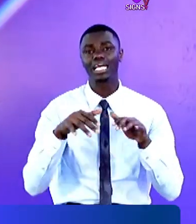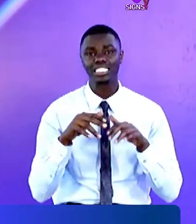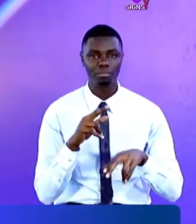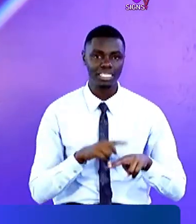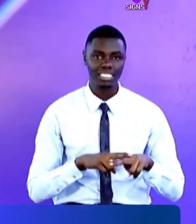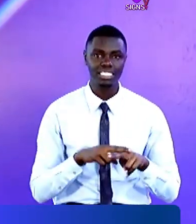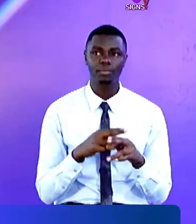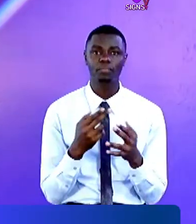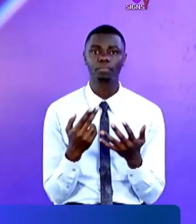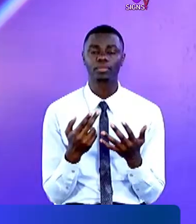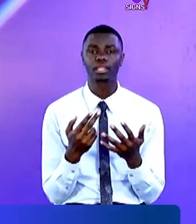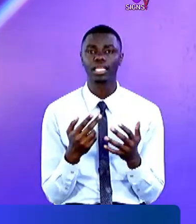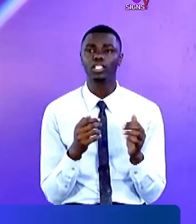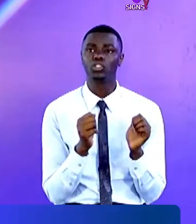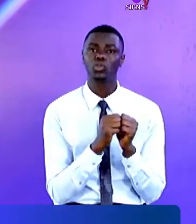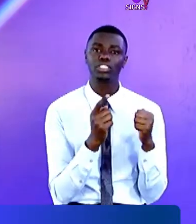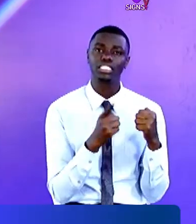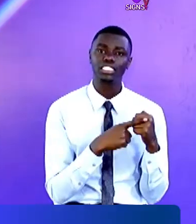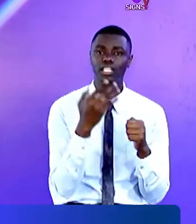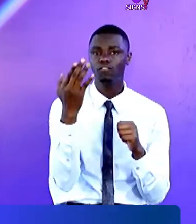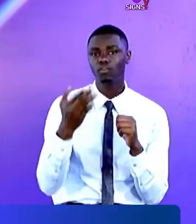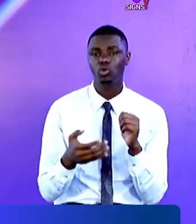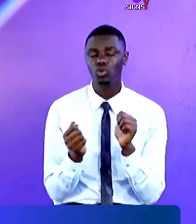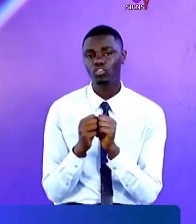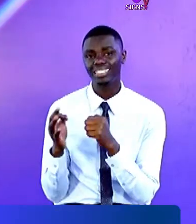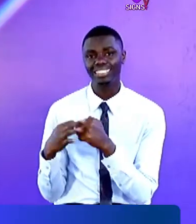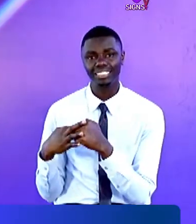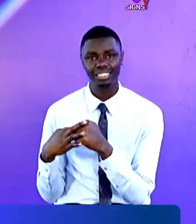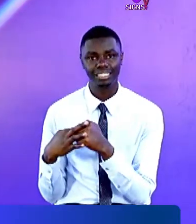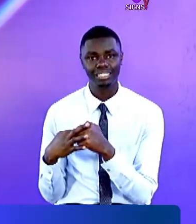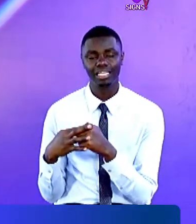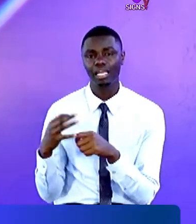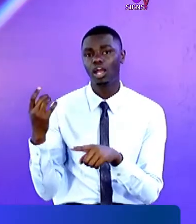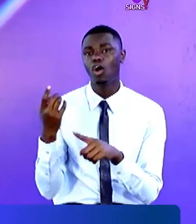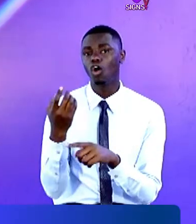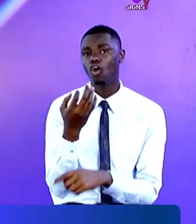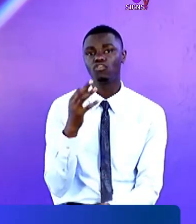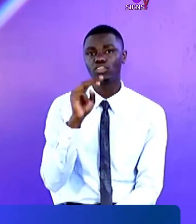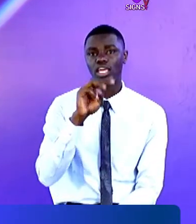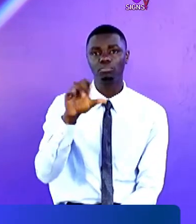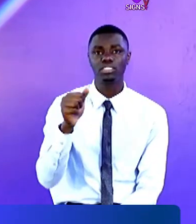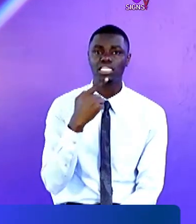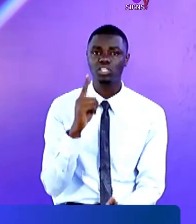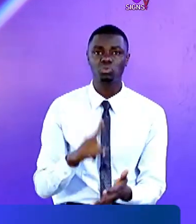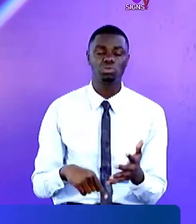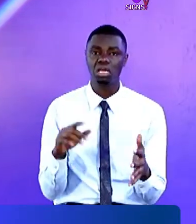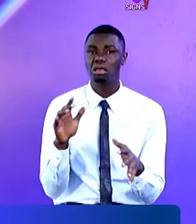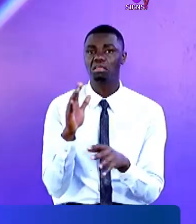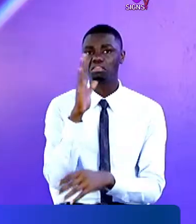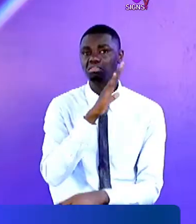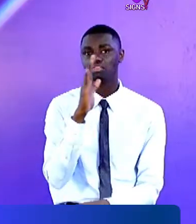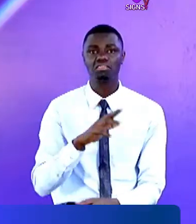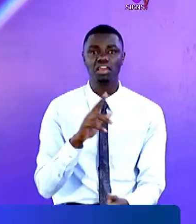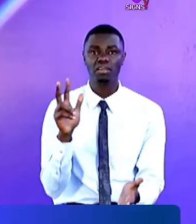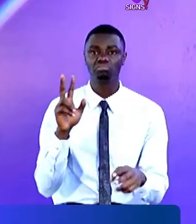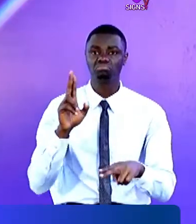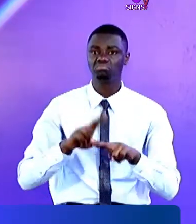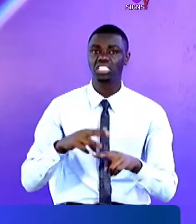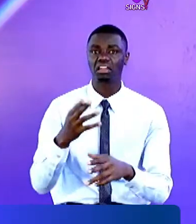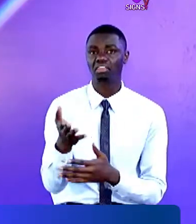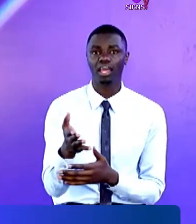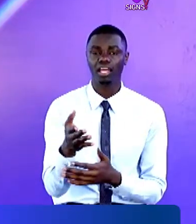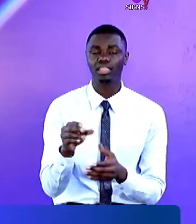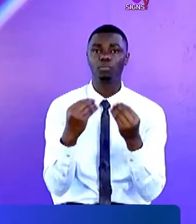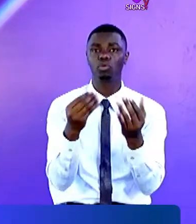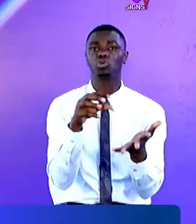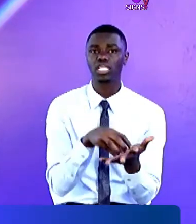Every 16 out of 18 of the MCAs said they never sat there. They have produced a affidavit. And I was